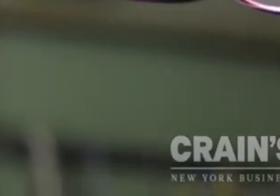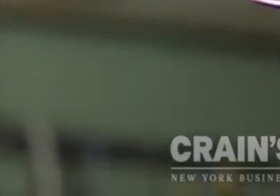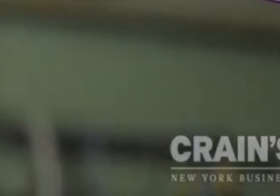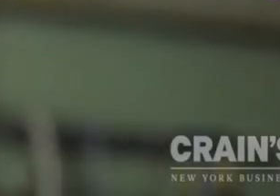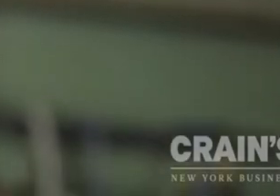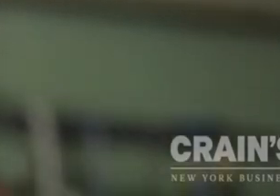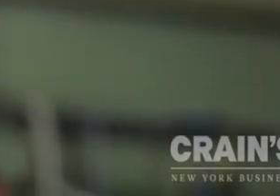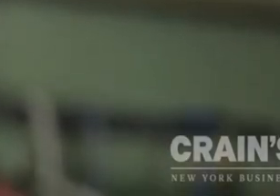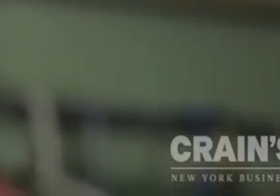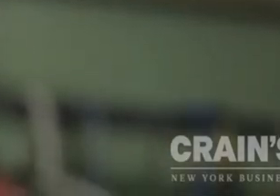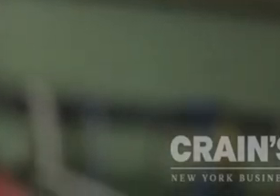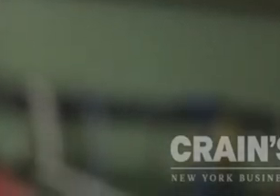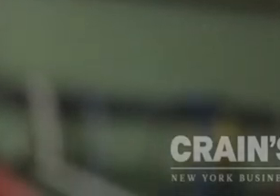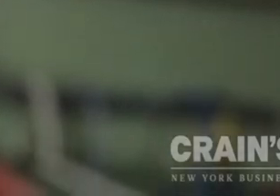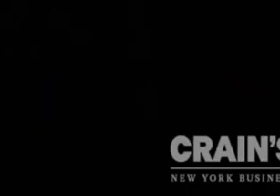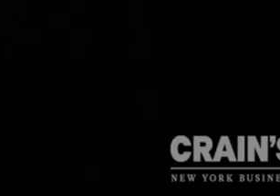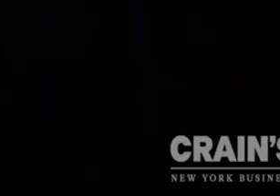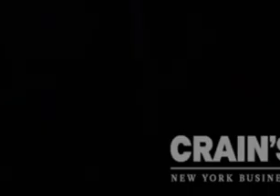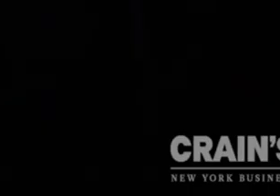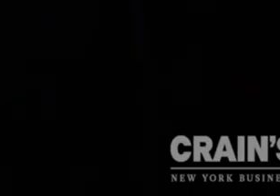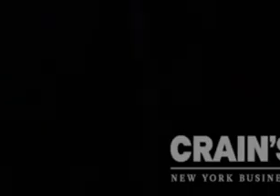You have to be accepted.